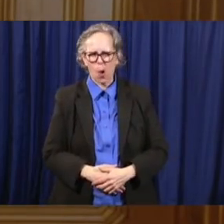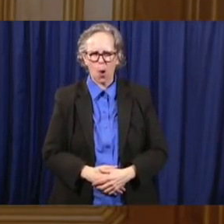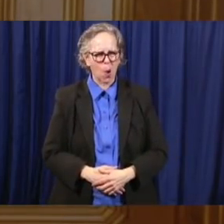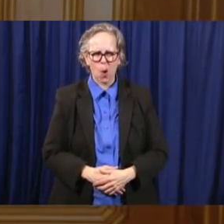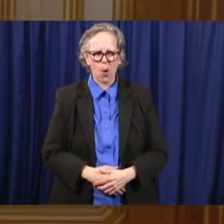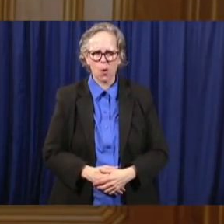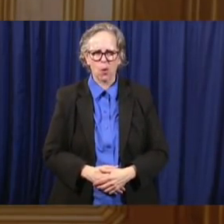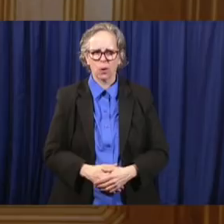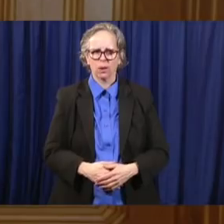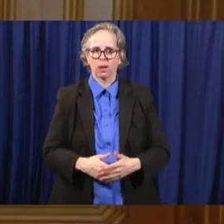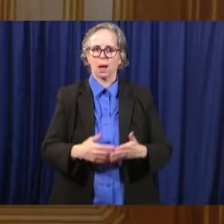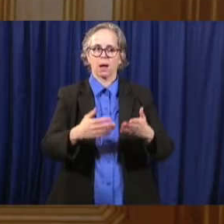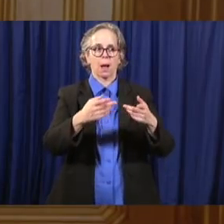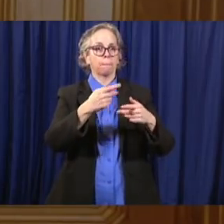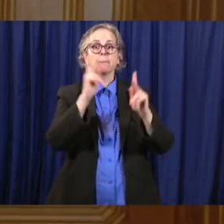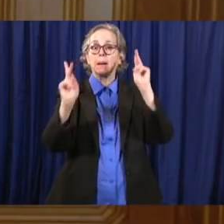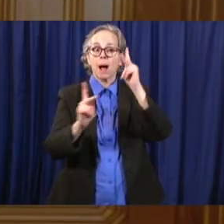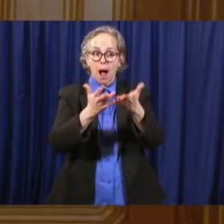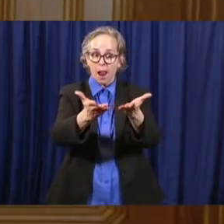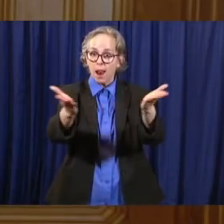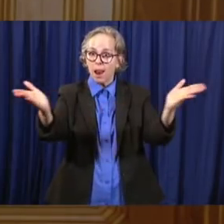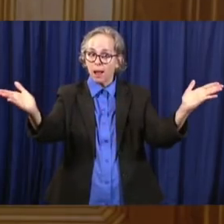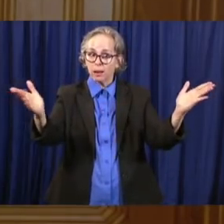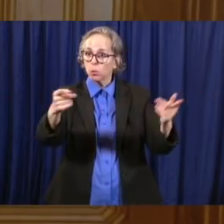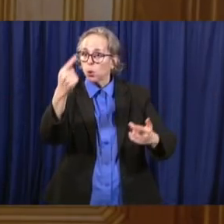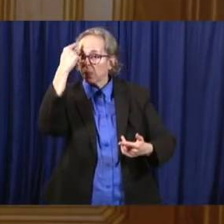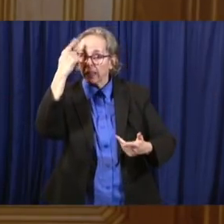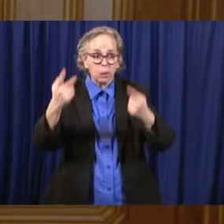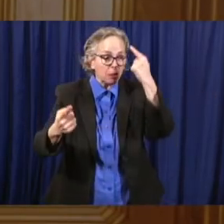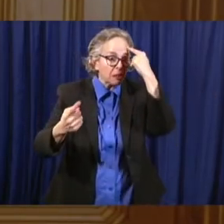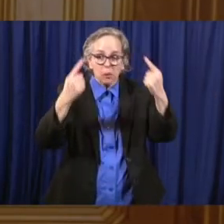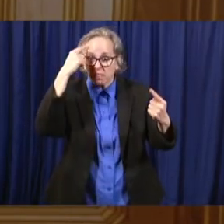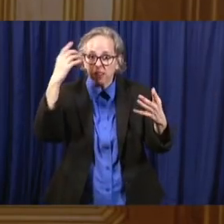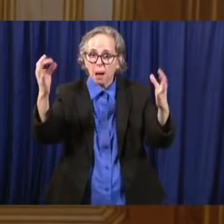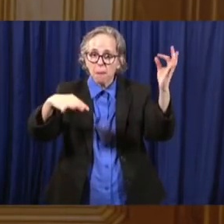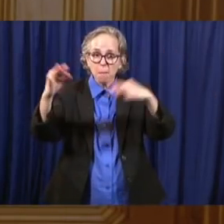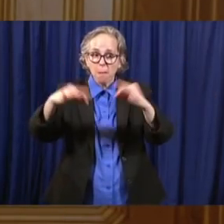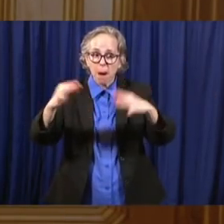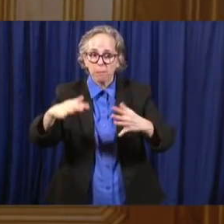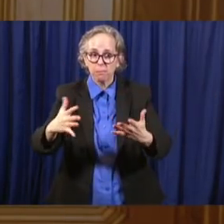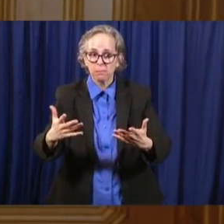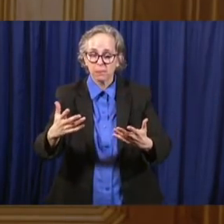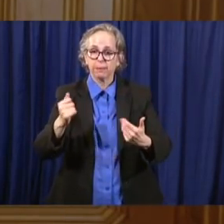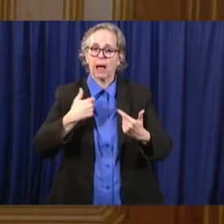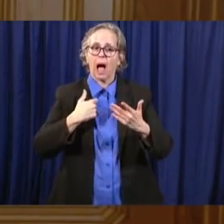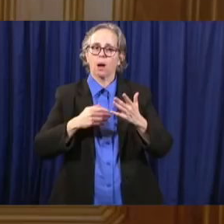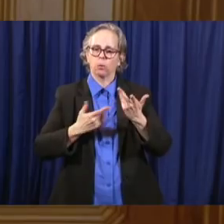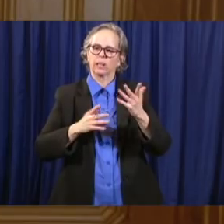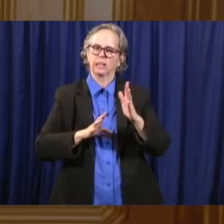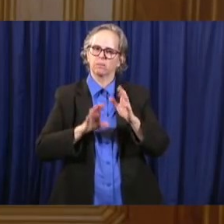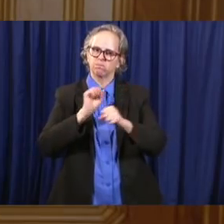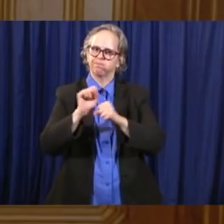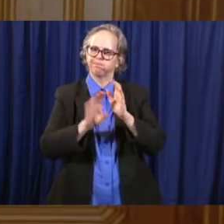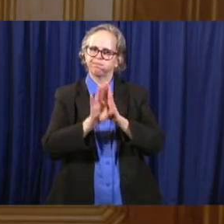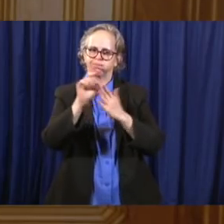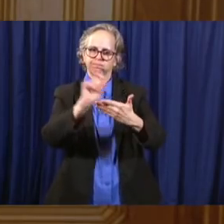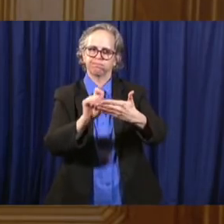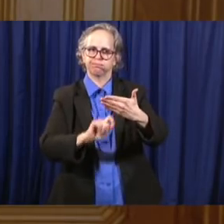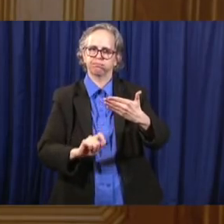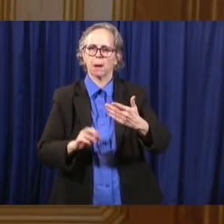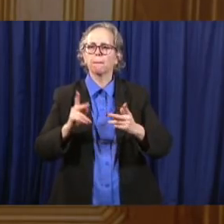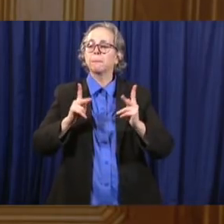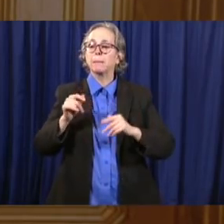to comment on. But these are things that should be developed by people who look at the ethics, people who understand